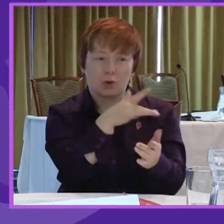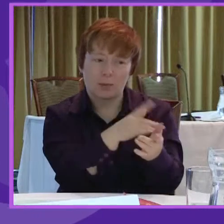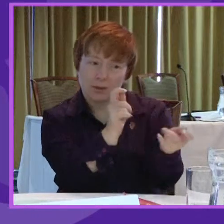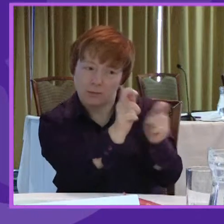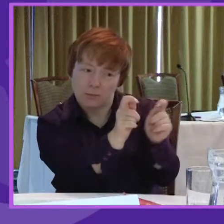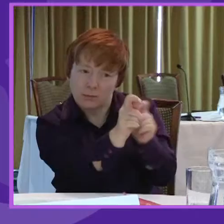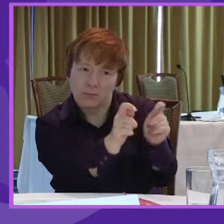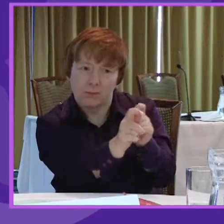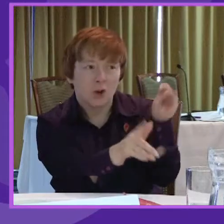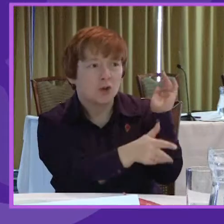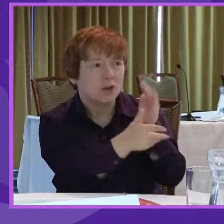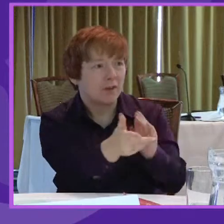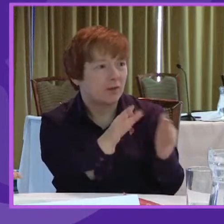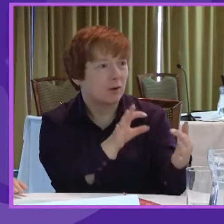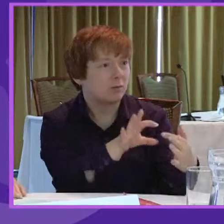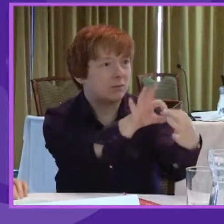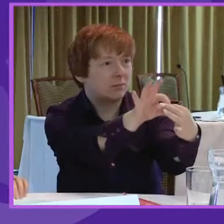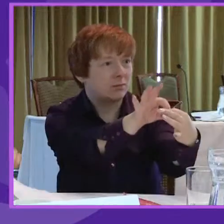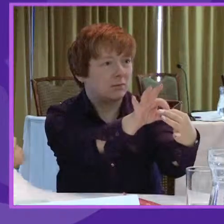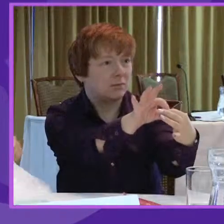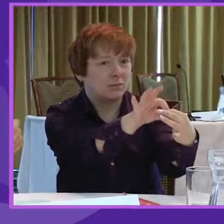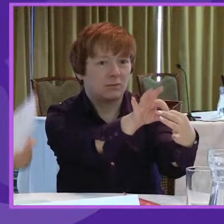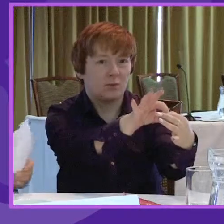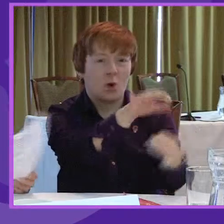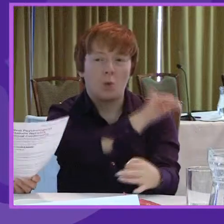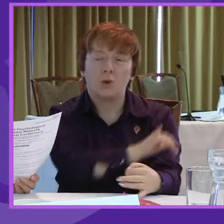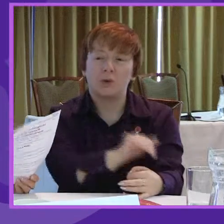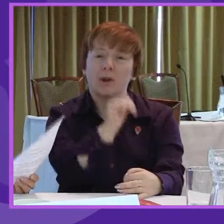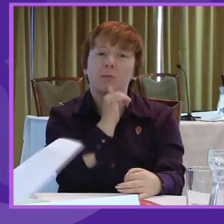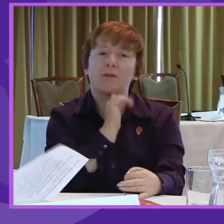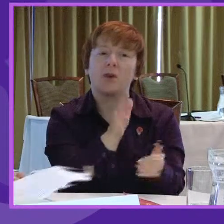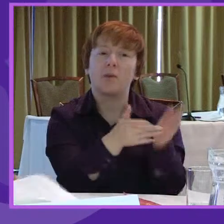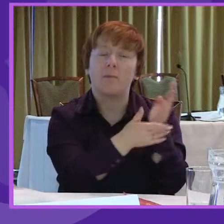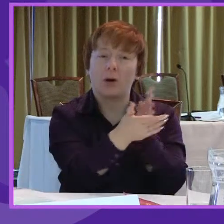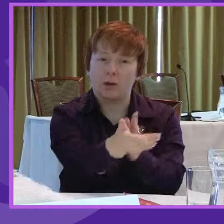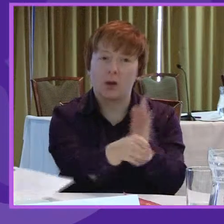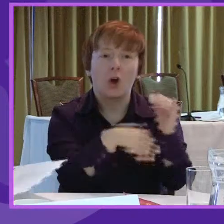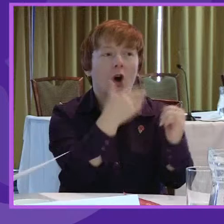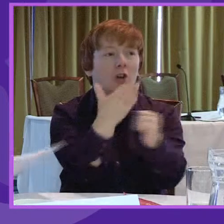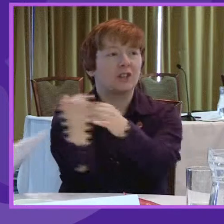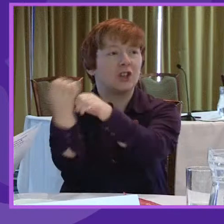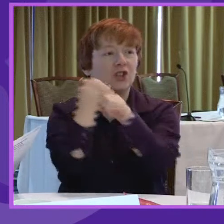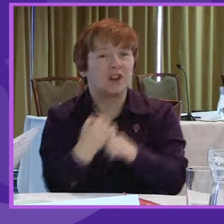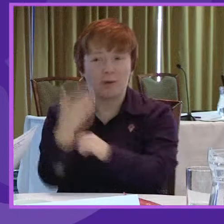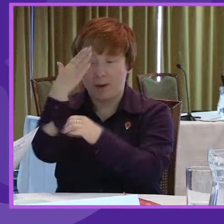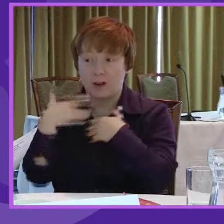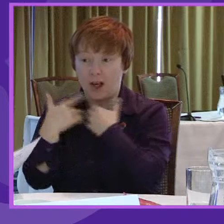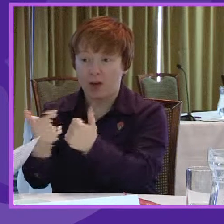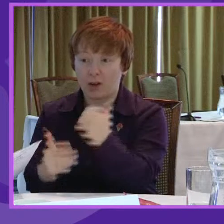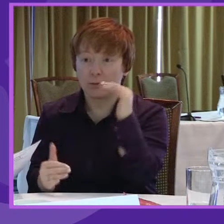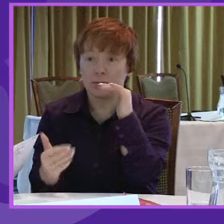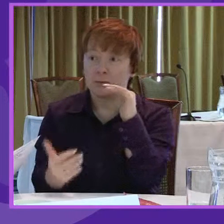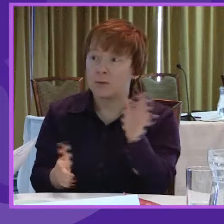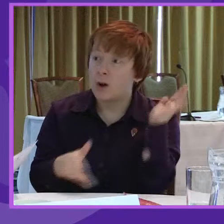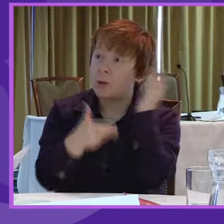around bespoke older people's services. That they should be the preferred model until general mental health services can be shown to